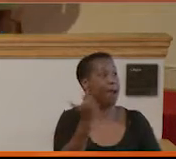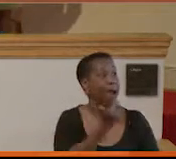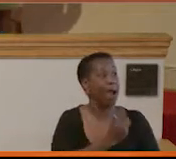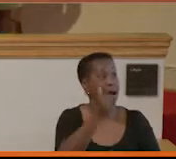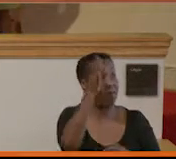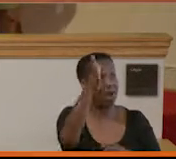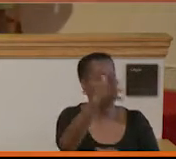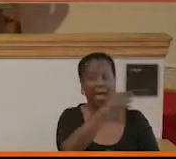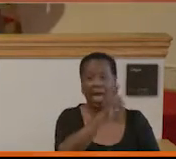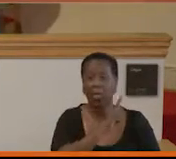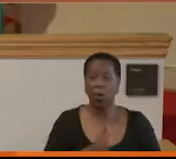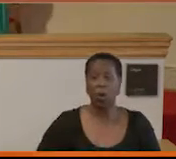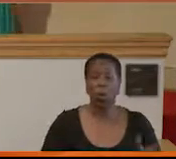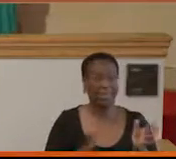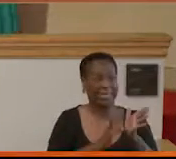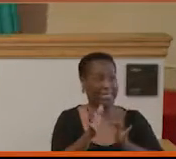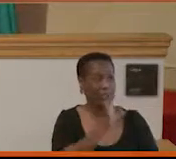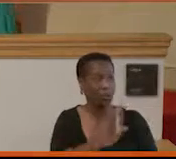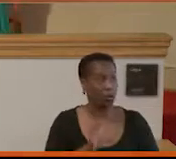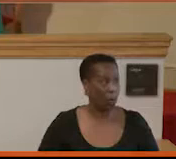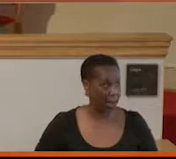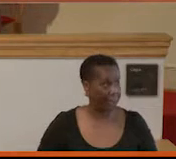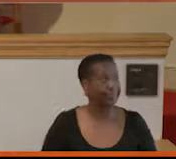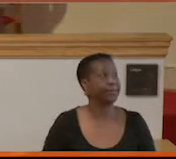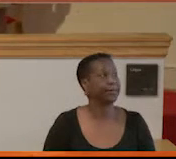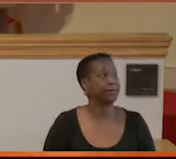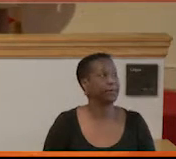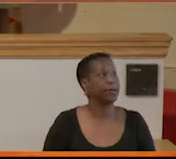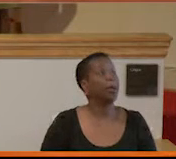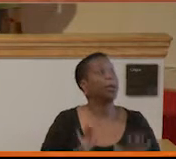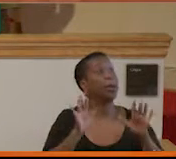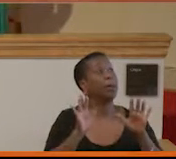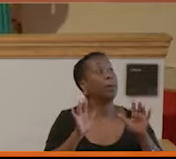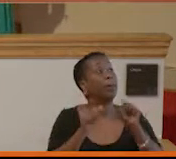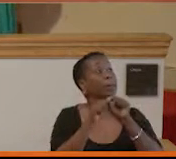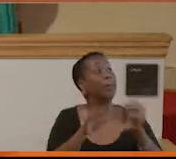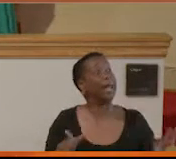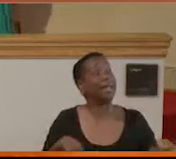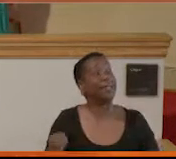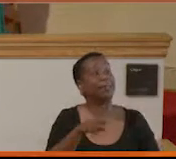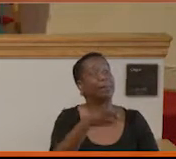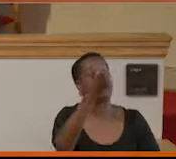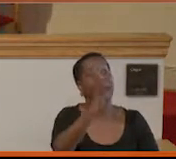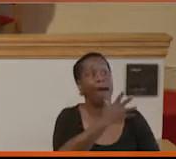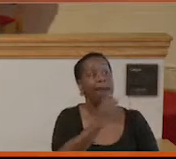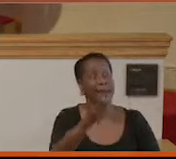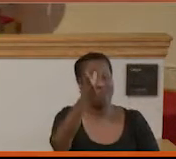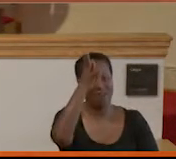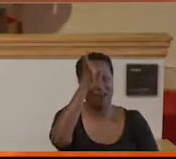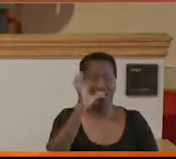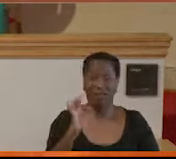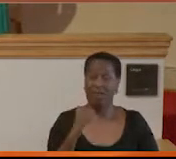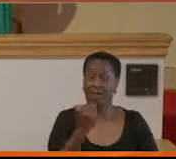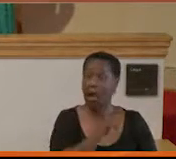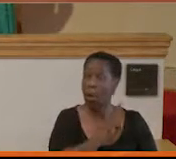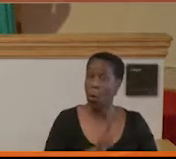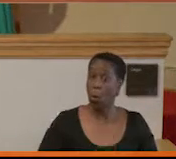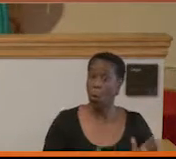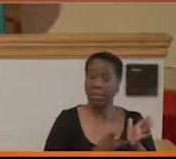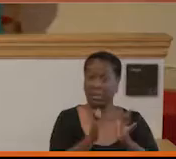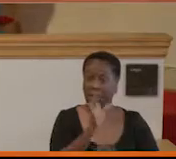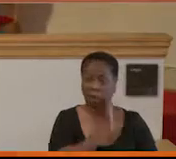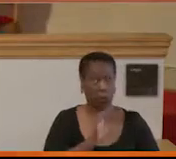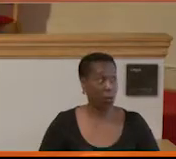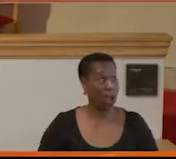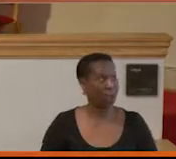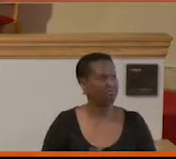our Father and the Lord Jesus Christ. Blessed be the God and Father of our Lord Jesus Christ,